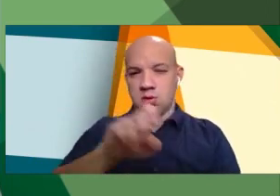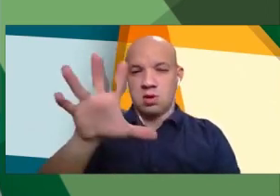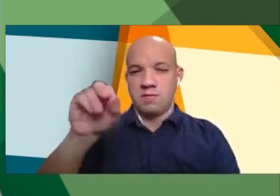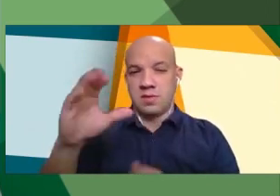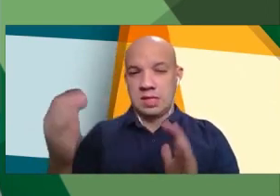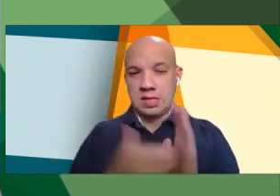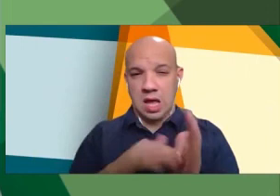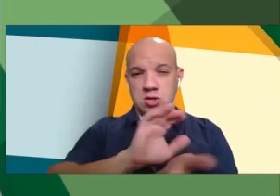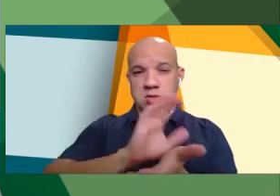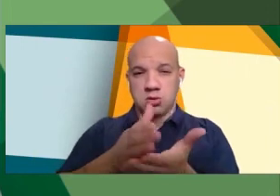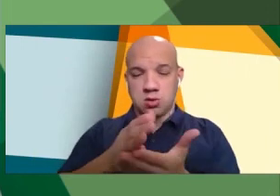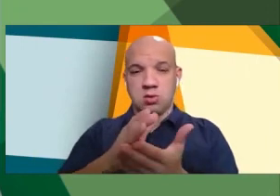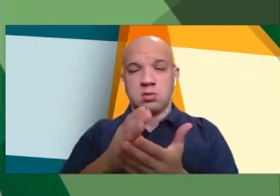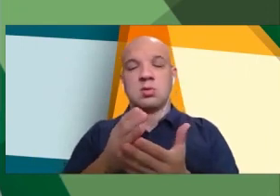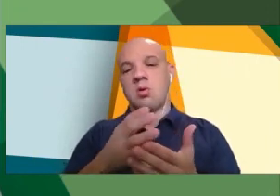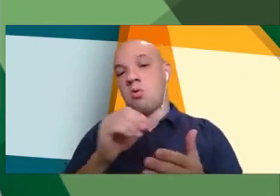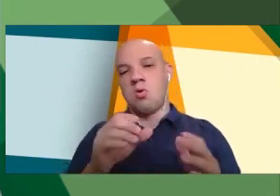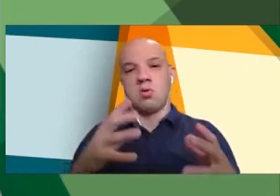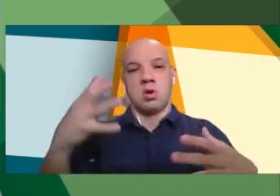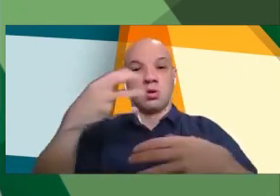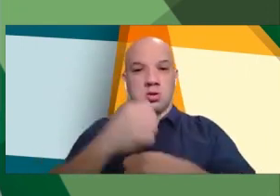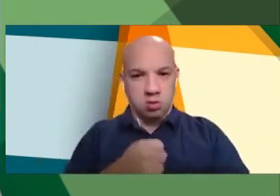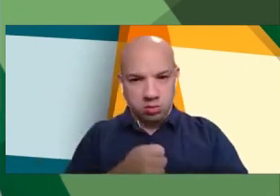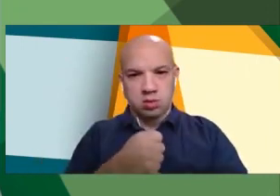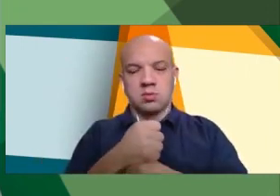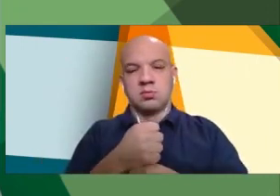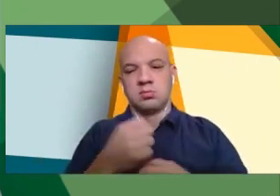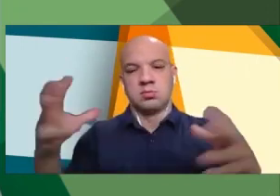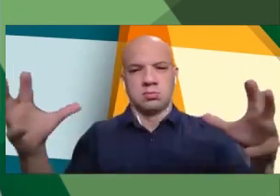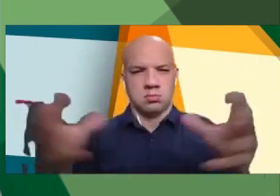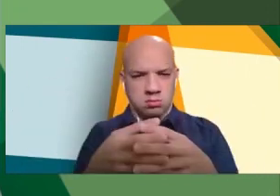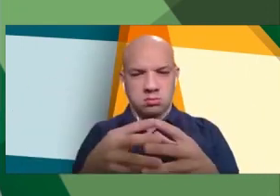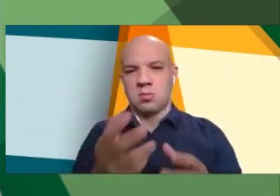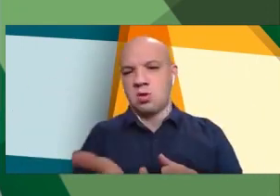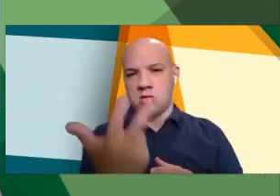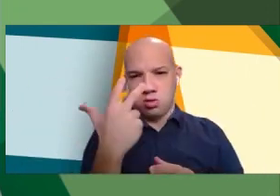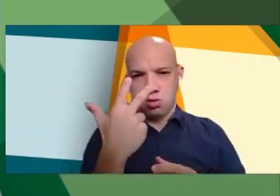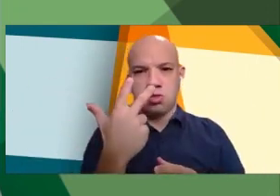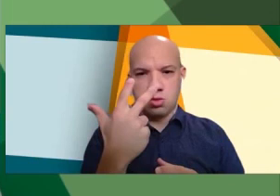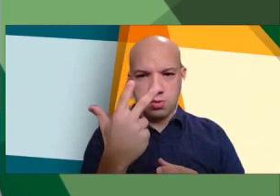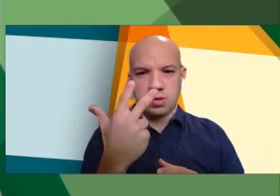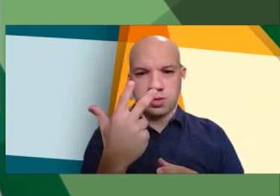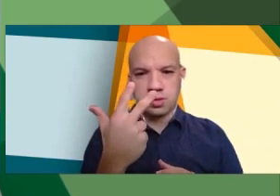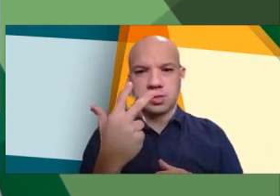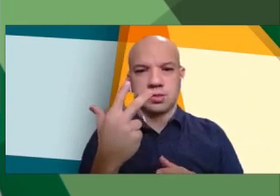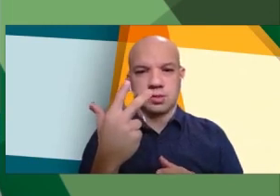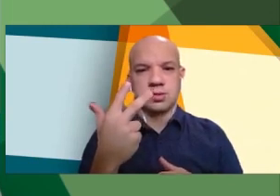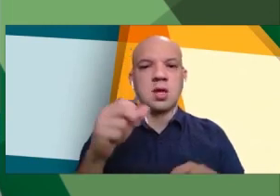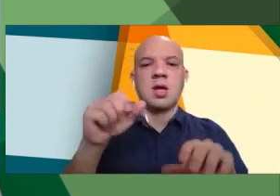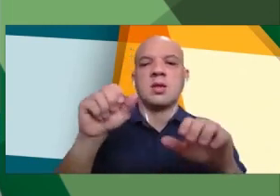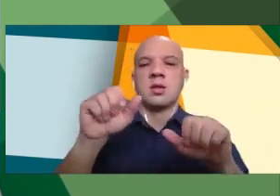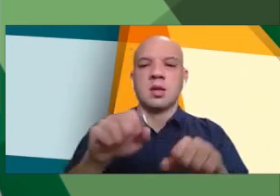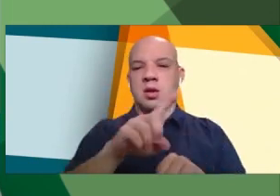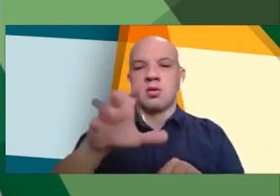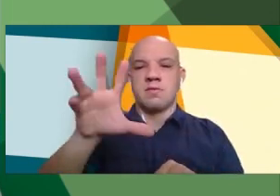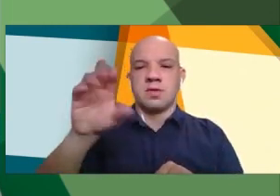$150,000, or provide a minimum of 3 contracts that the sum of their values is at least equal or greater than